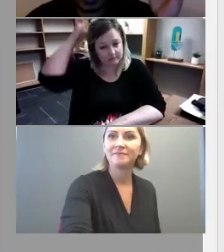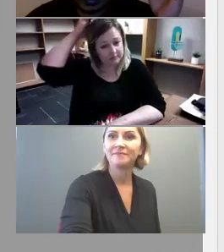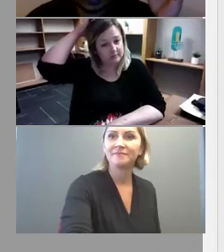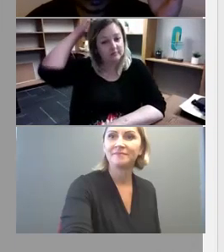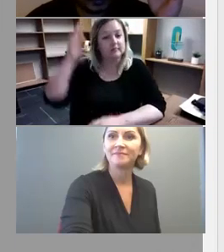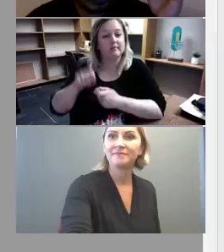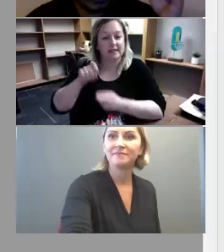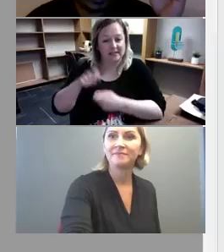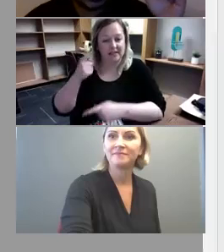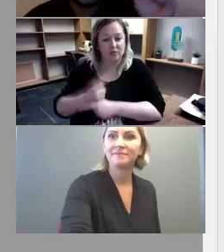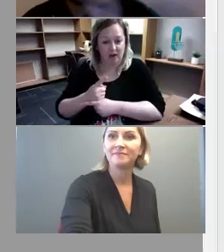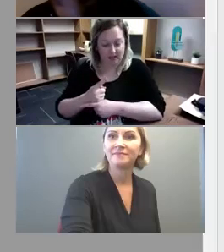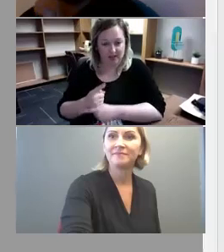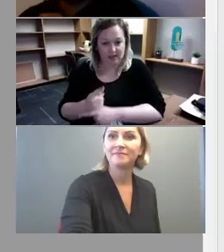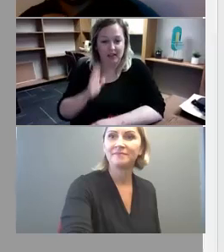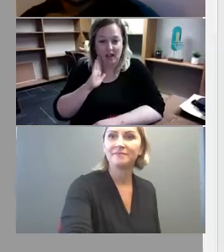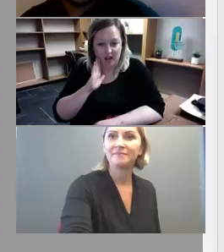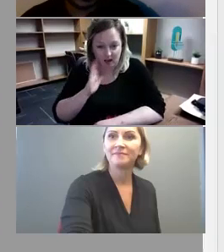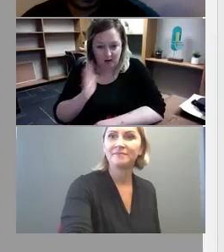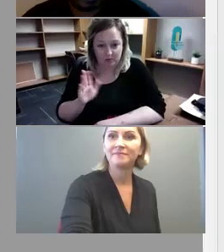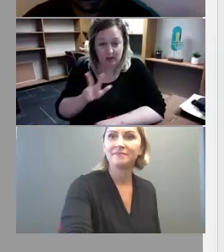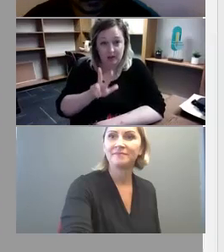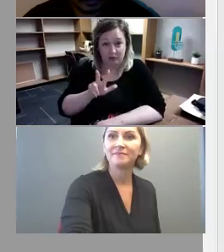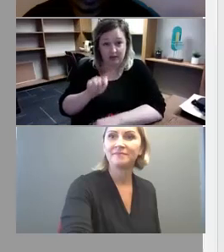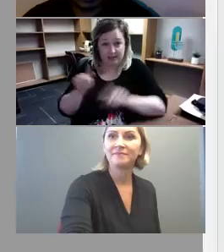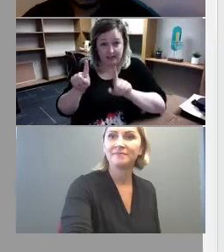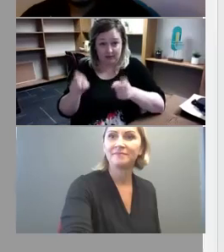Exactly, right. It is going to be 3t n by 3 plus of n.